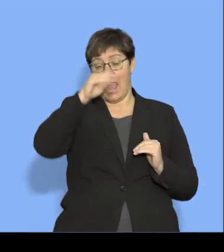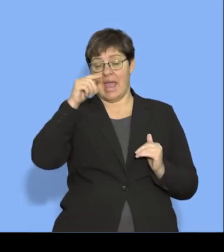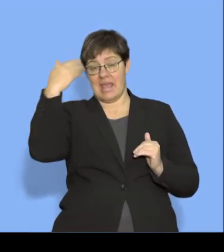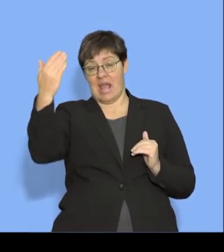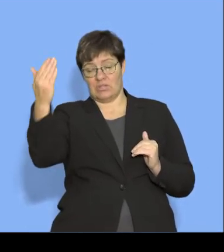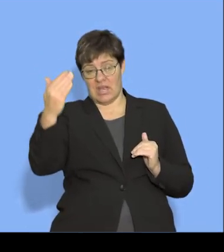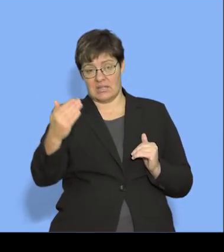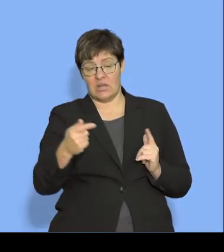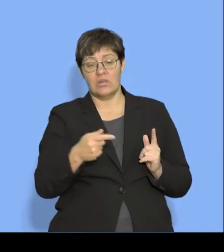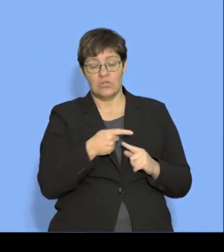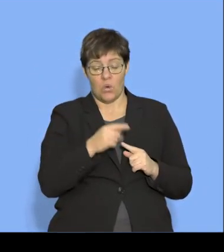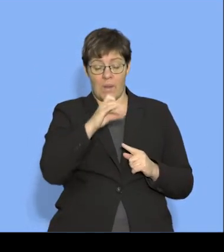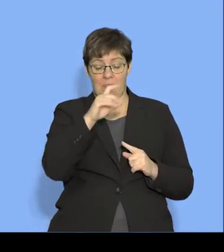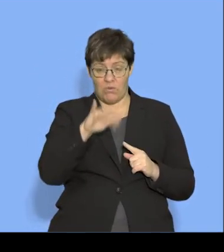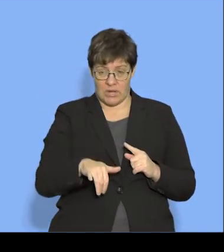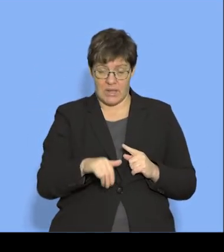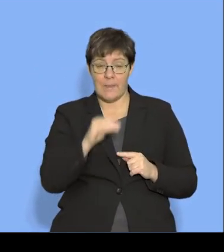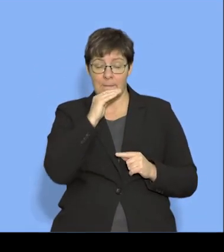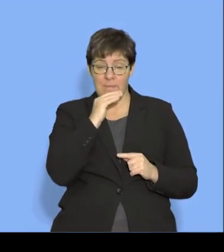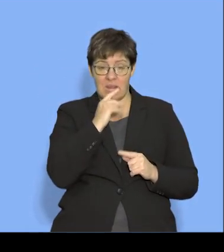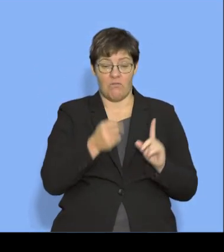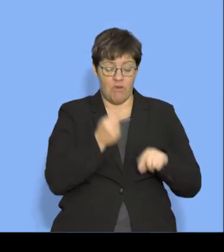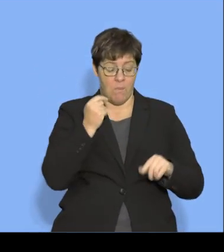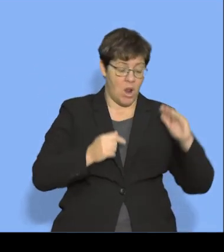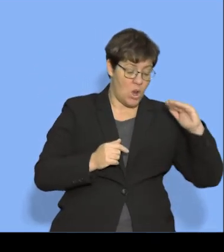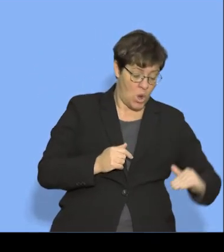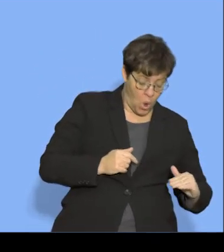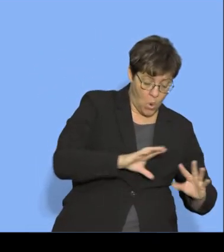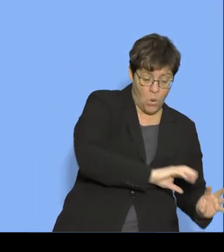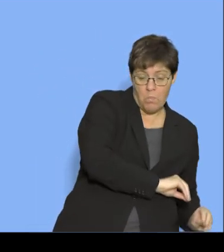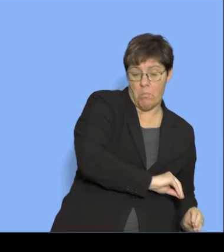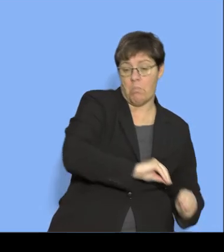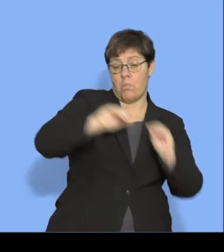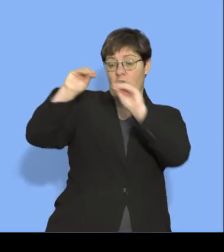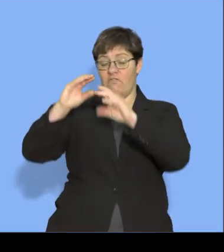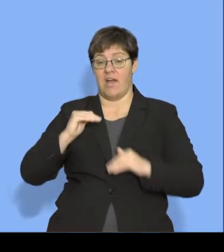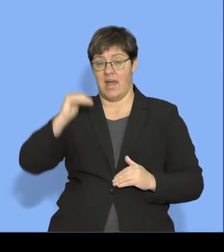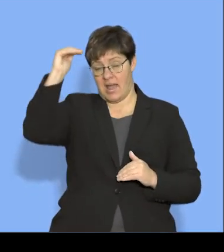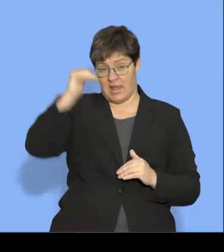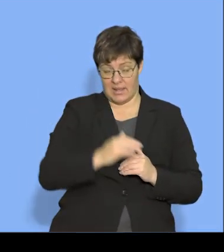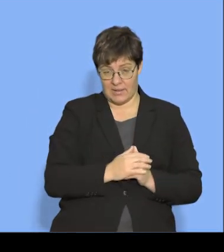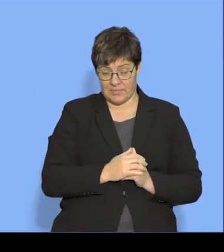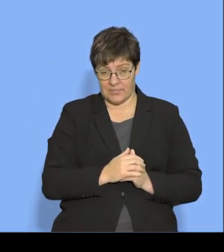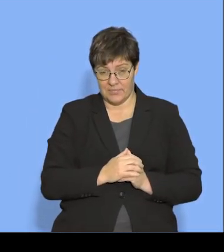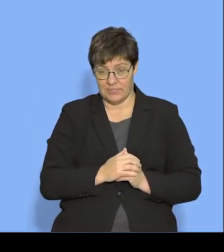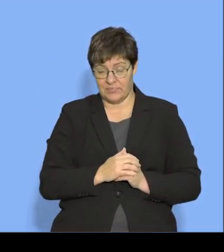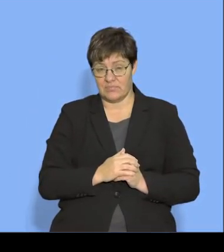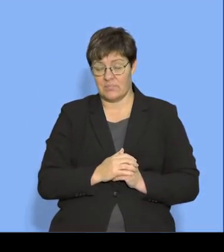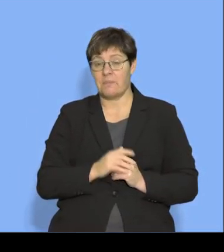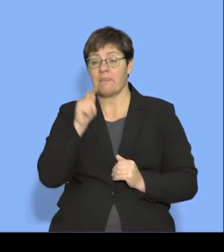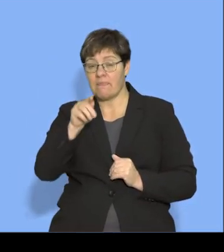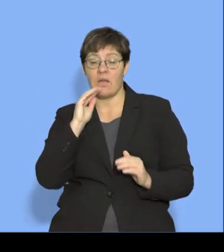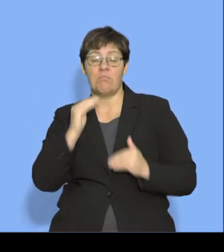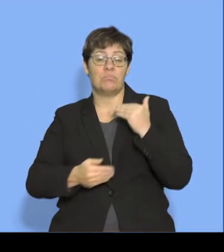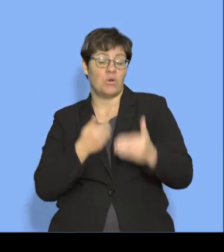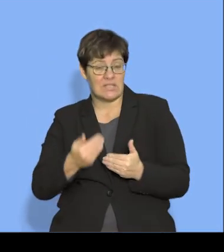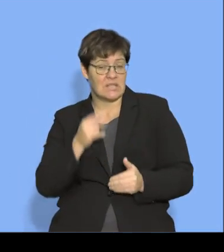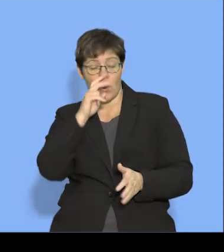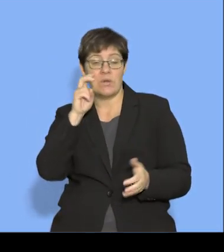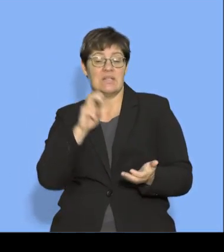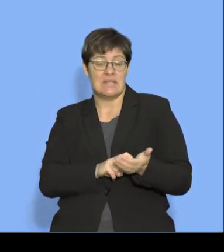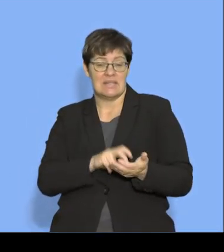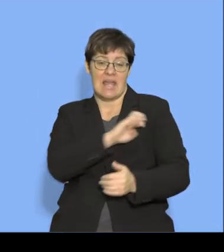higher concentration in the blood capillaries. So we're now moving substances from low to high. And for that process,